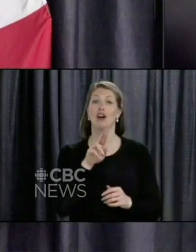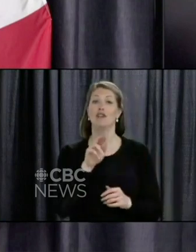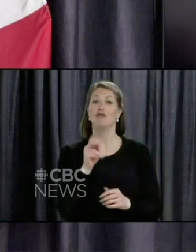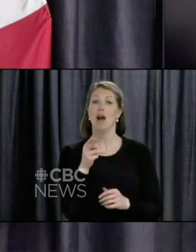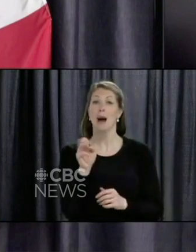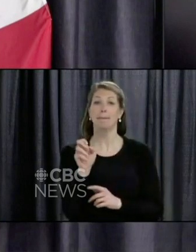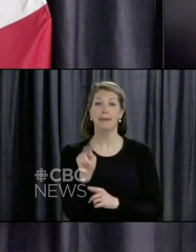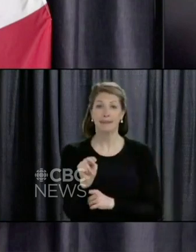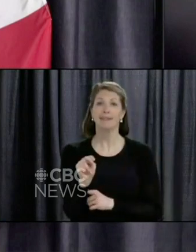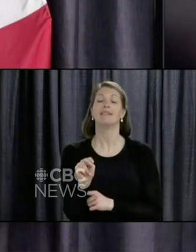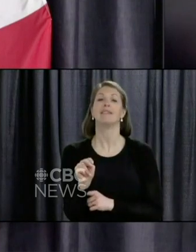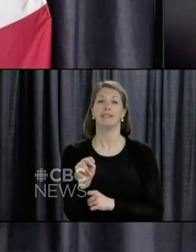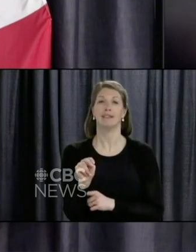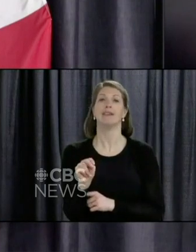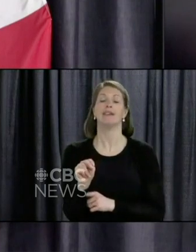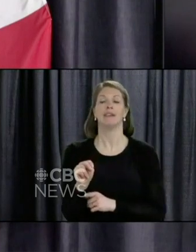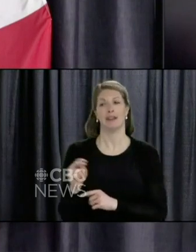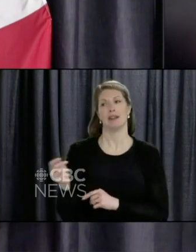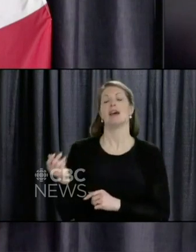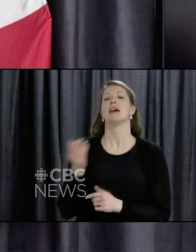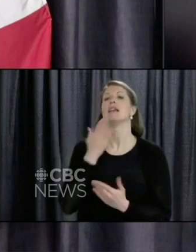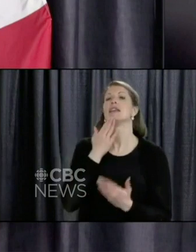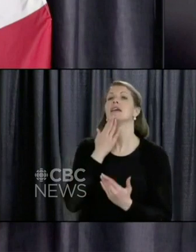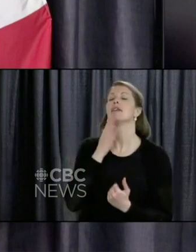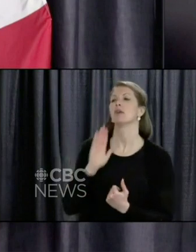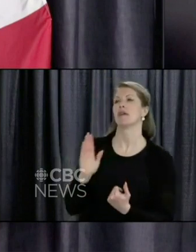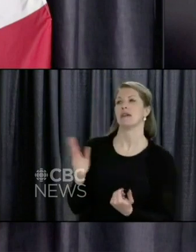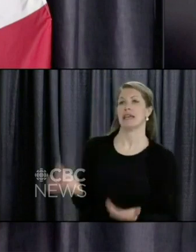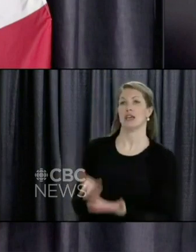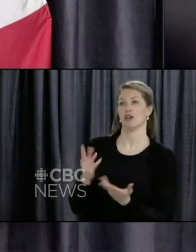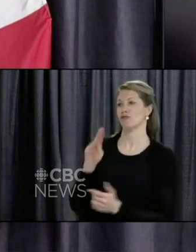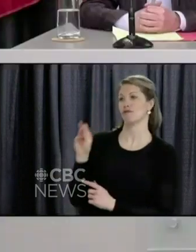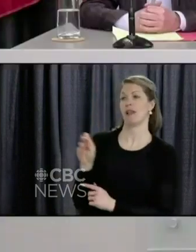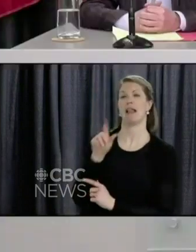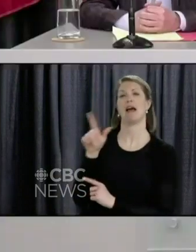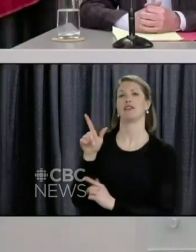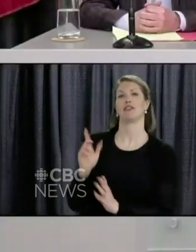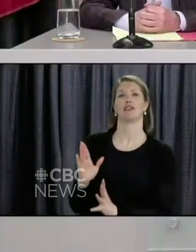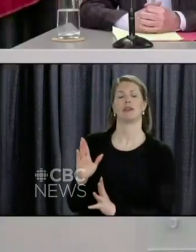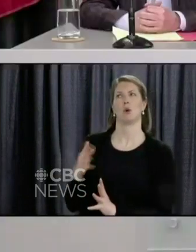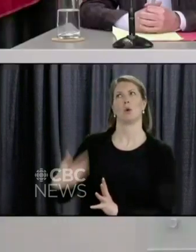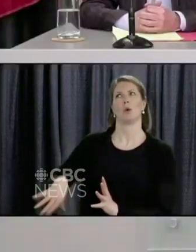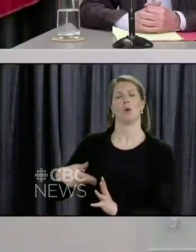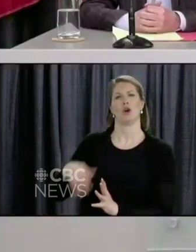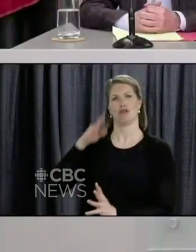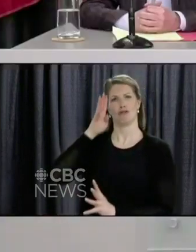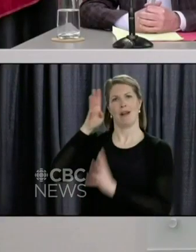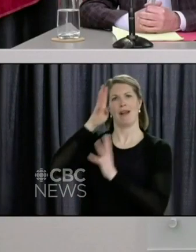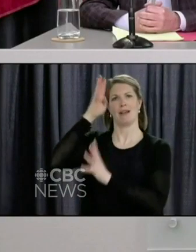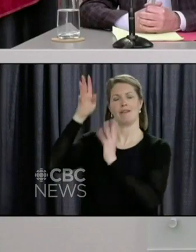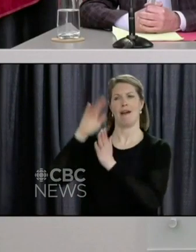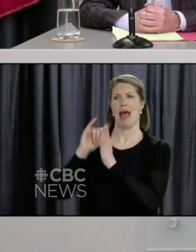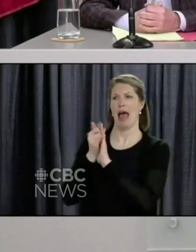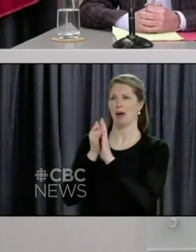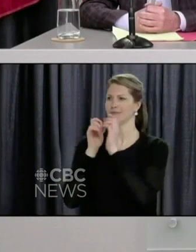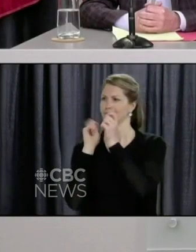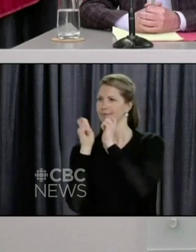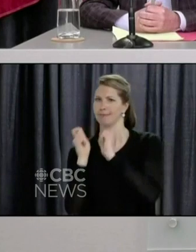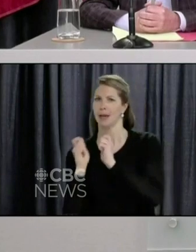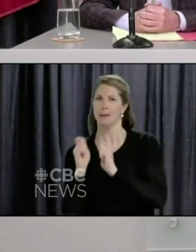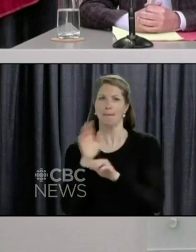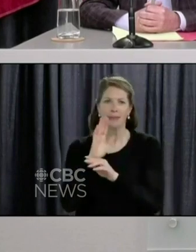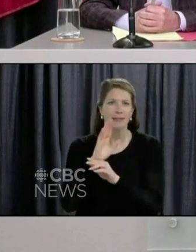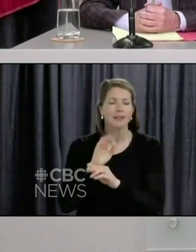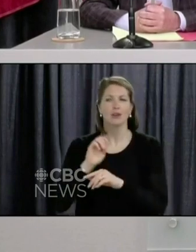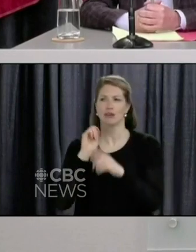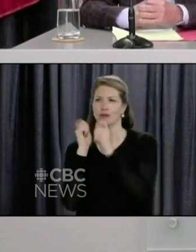that Newfoundlanders and Labradorians are known for, it's their creativity. And so there's also, we know that there's value in using technology as we